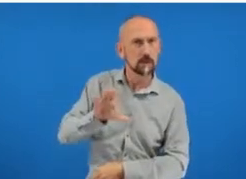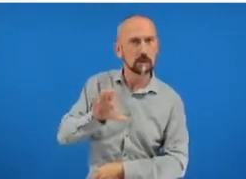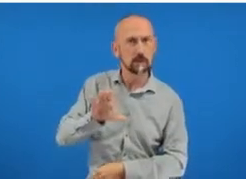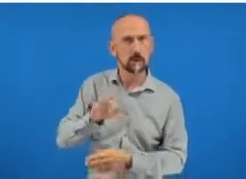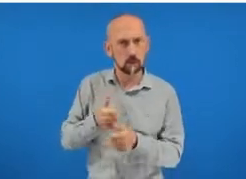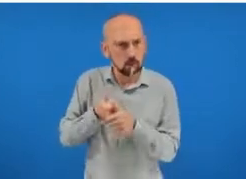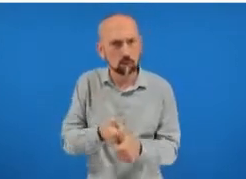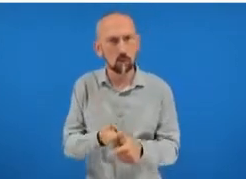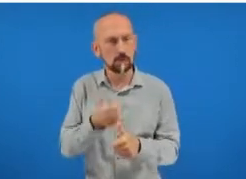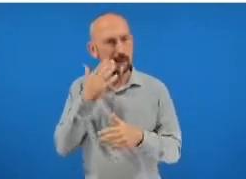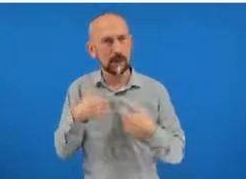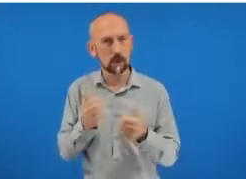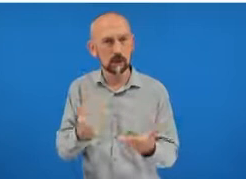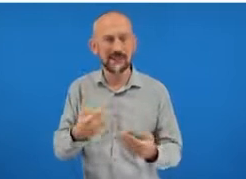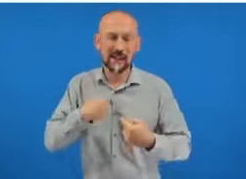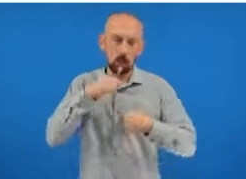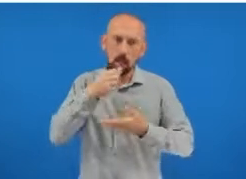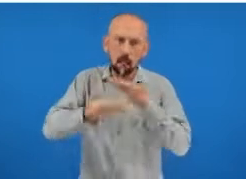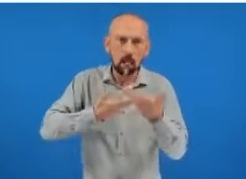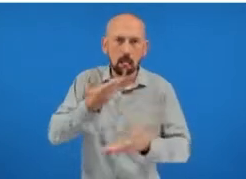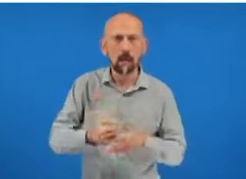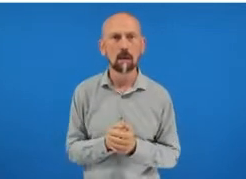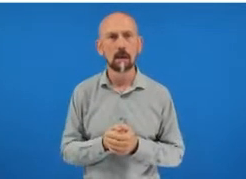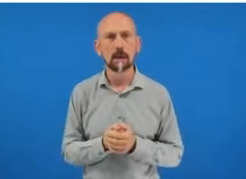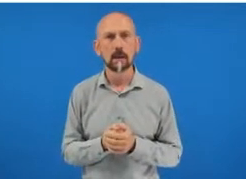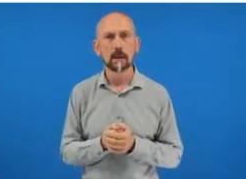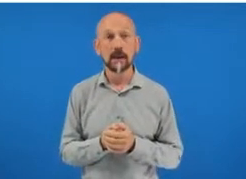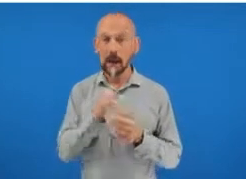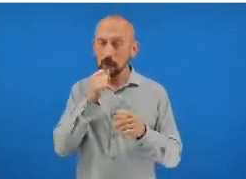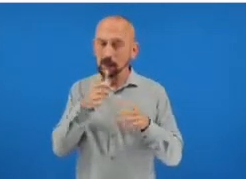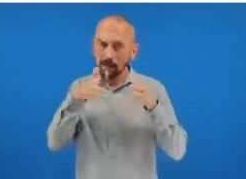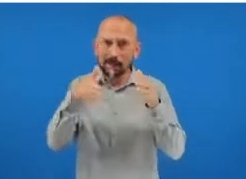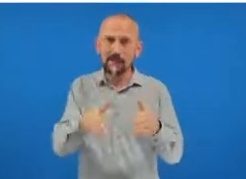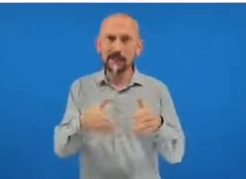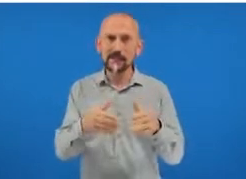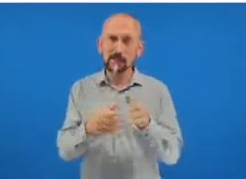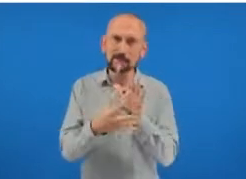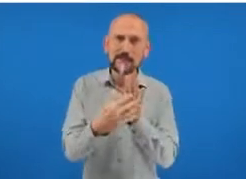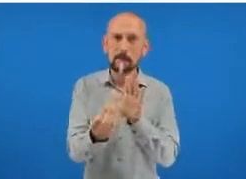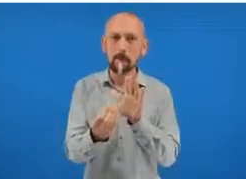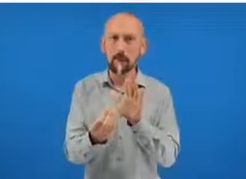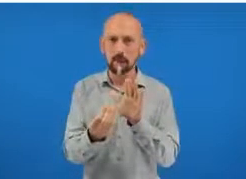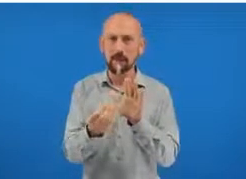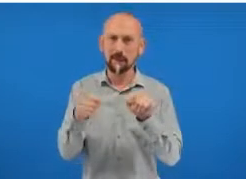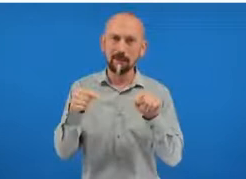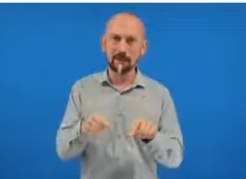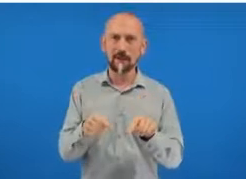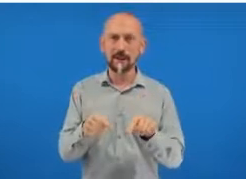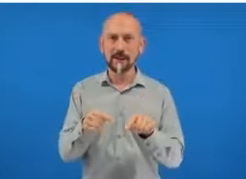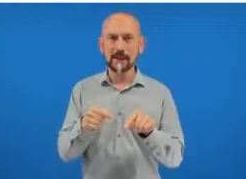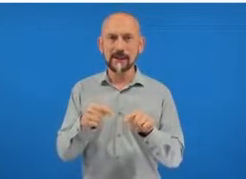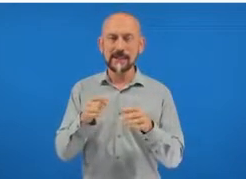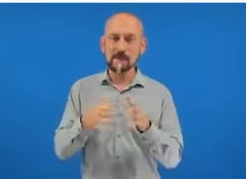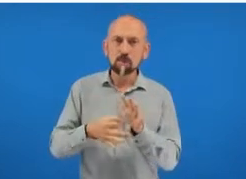that. And I'm going to do it particularly by illustrating it with the case example of the Improving Access